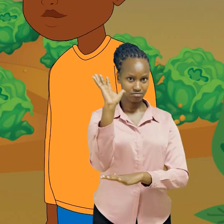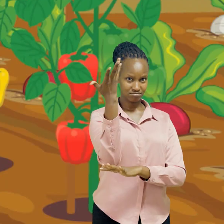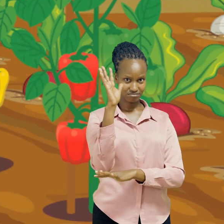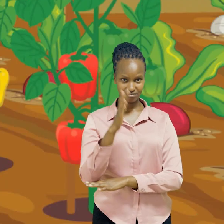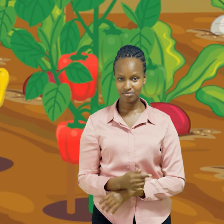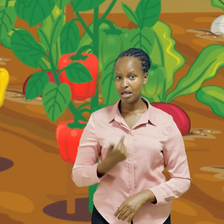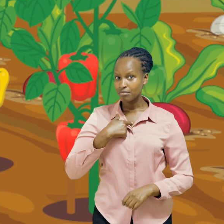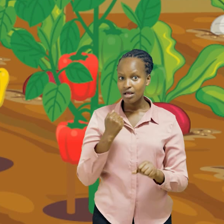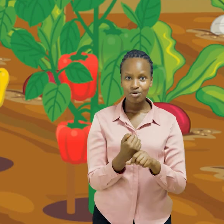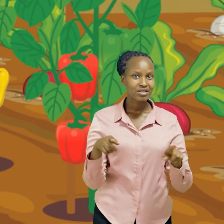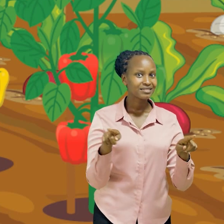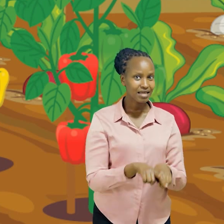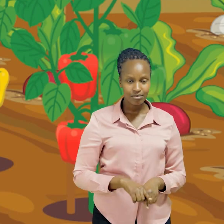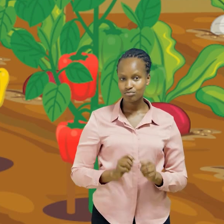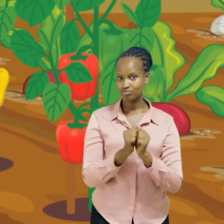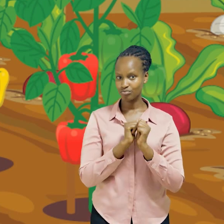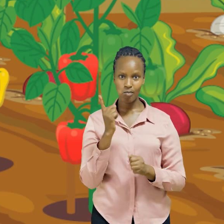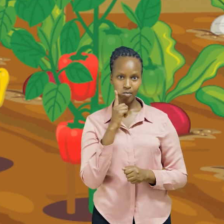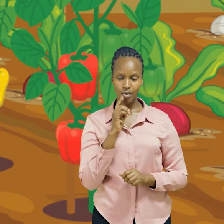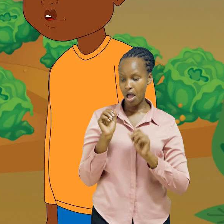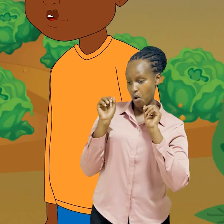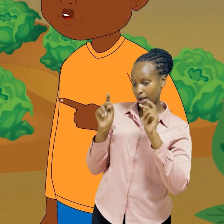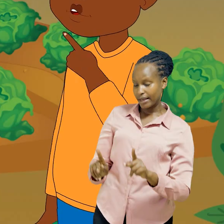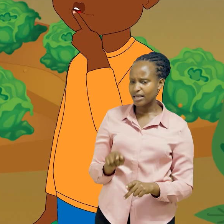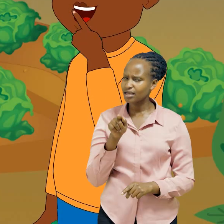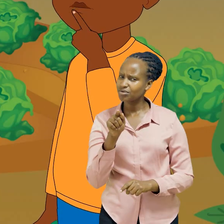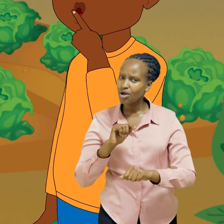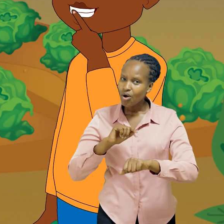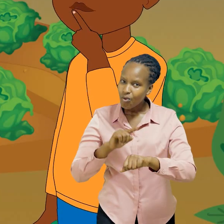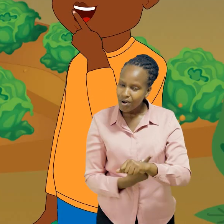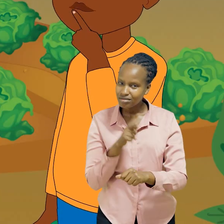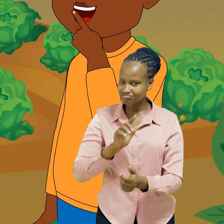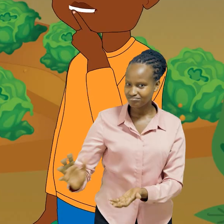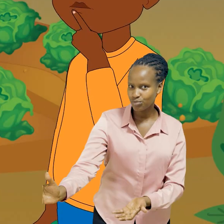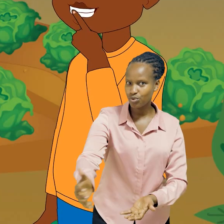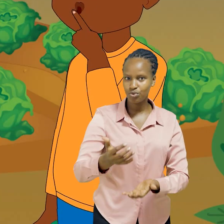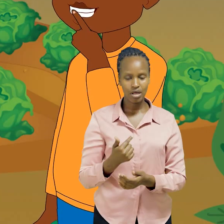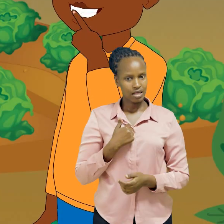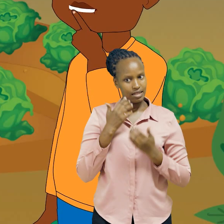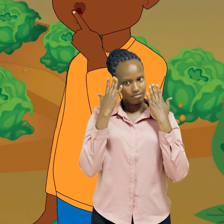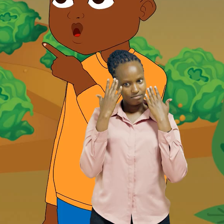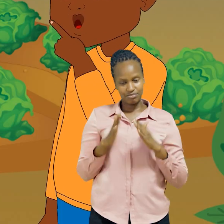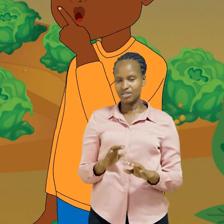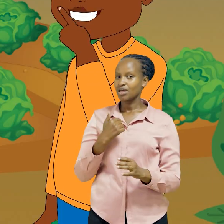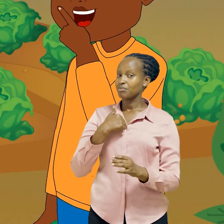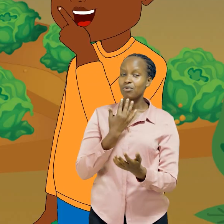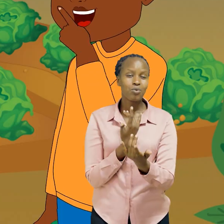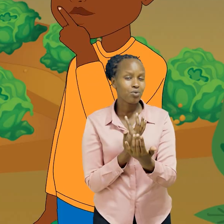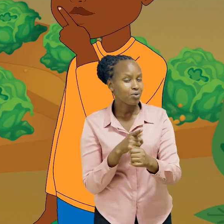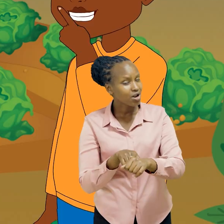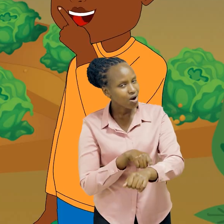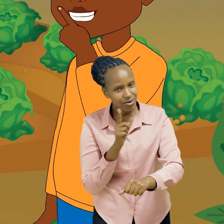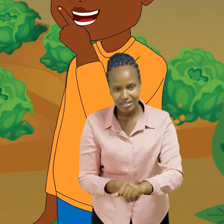candies. Okay. When is the harvest? I am not sure. I've been waiting for a long